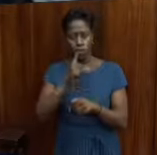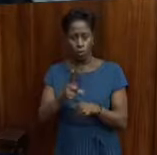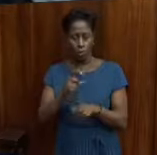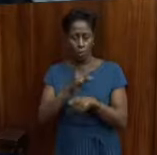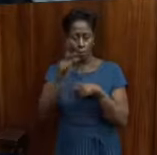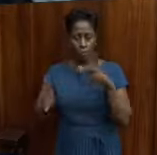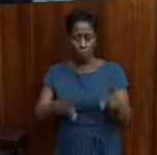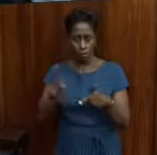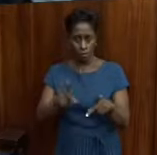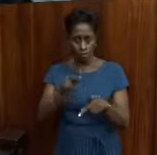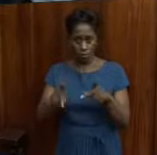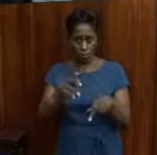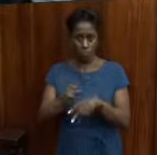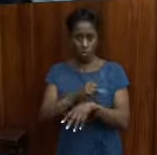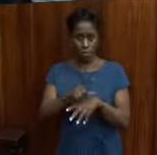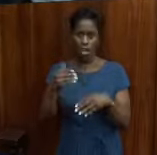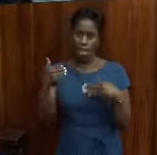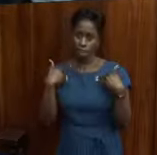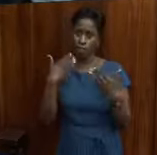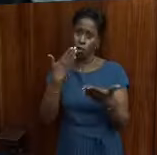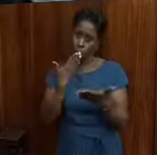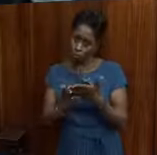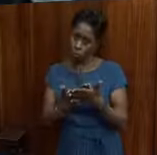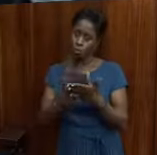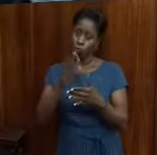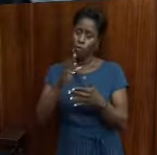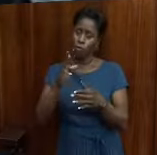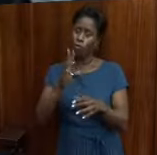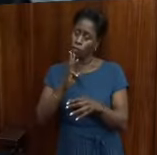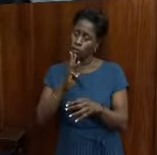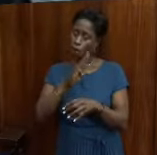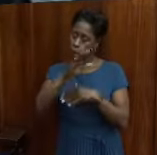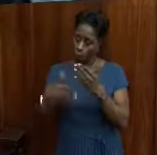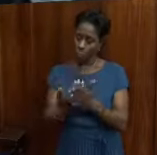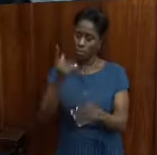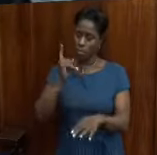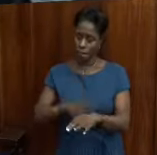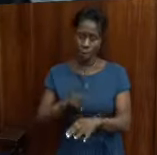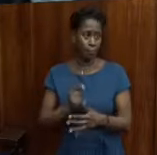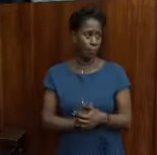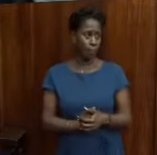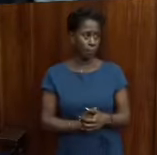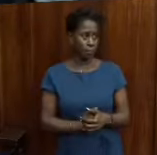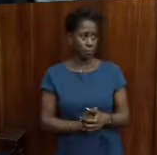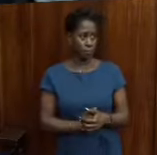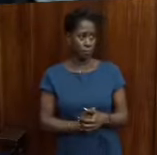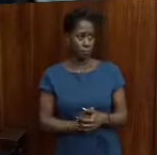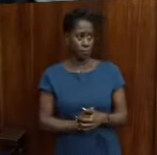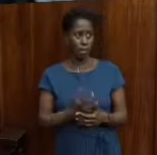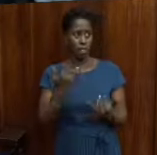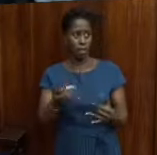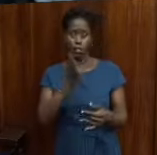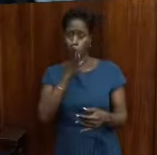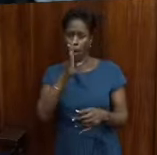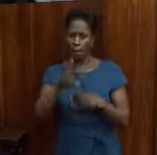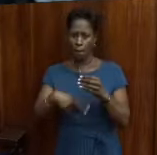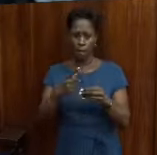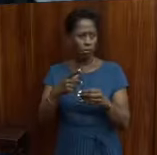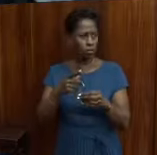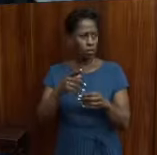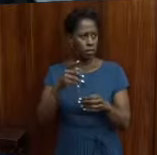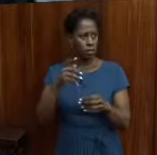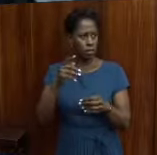water. Mr. Speaker, my government has decided that the much-discussed halls of justice will be constructed